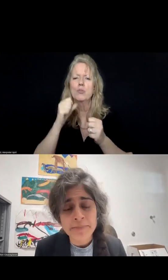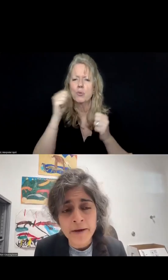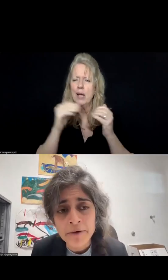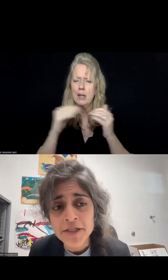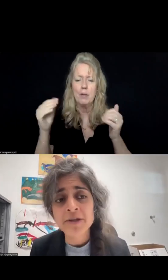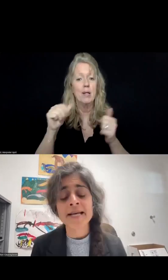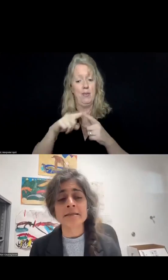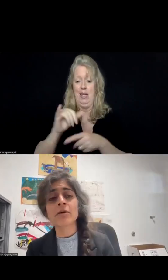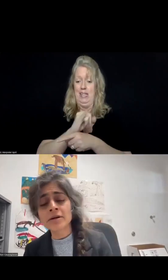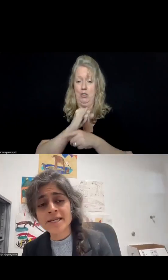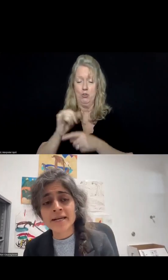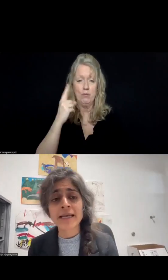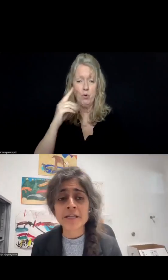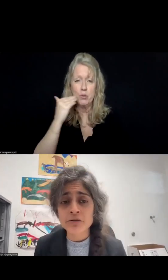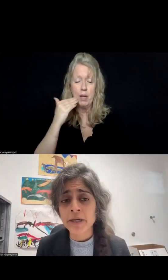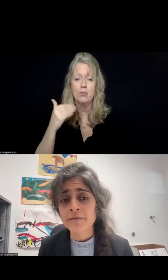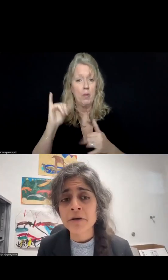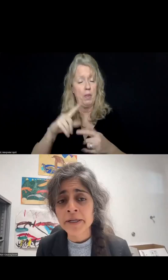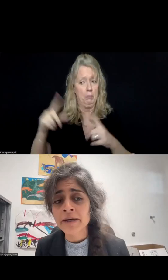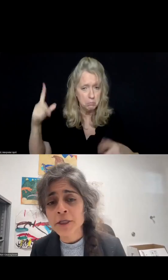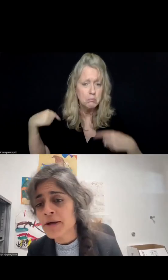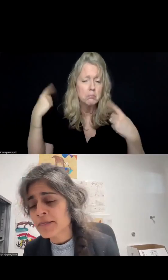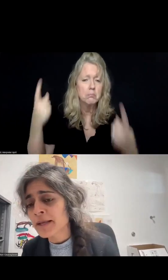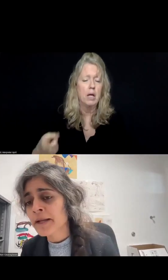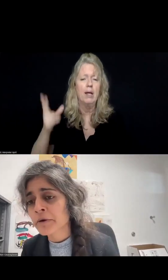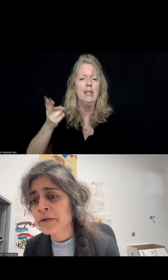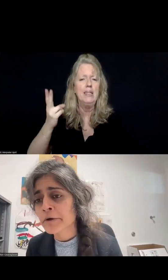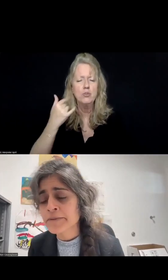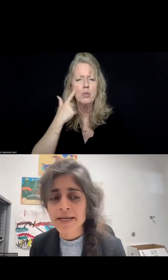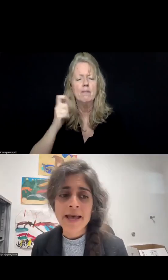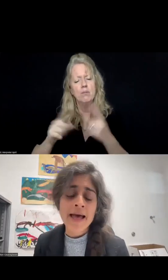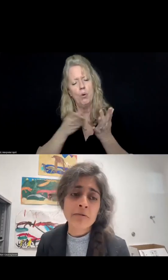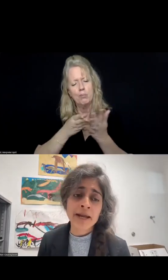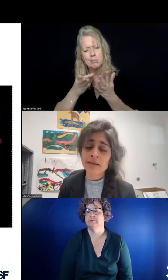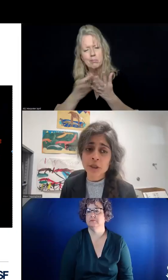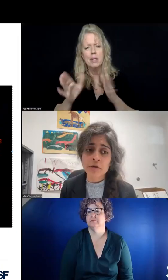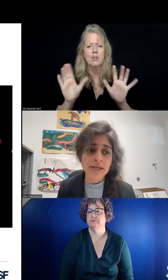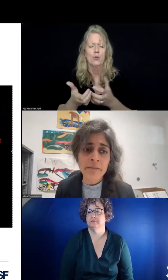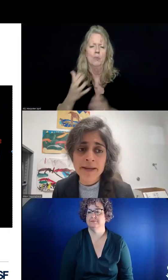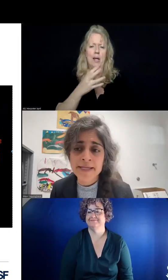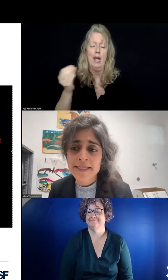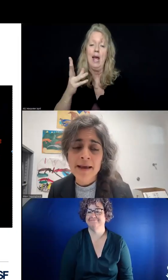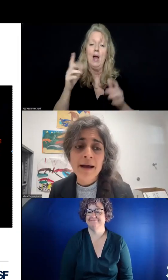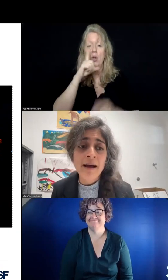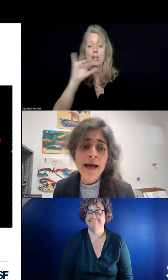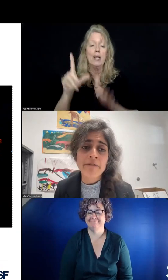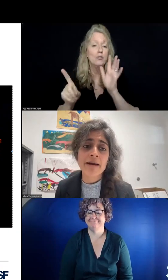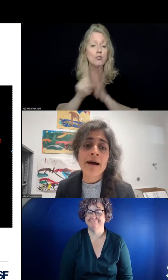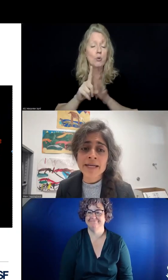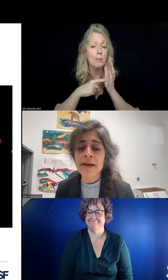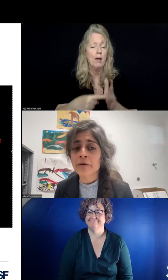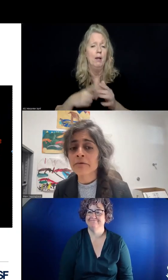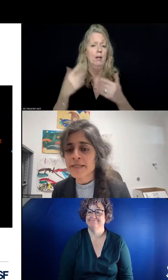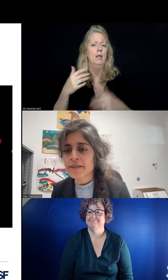the tobacco industry has a longstanding history of targeting racial ethnic minority groups. And the way this shows up is